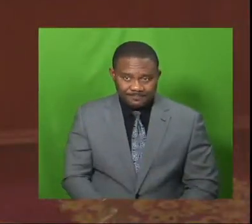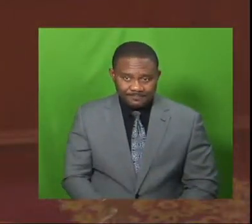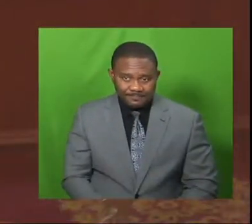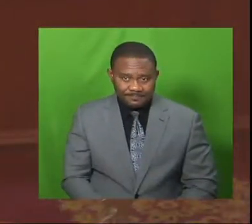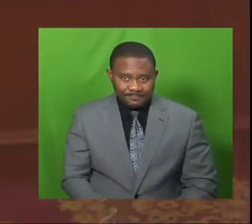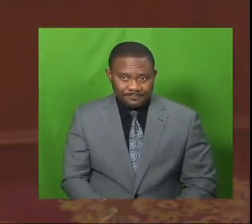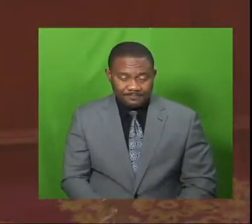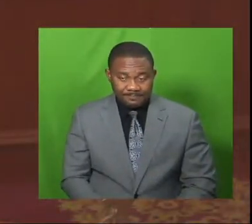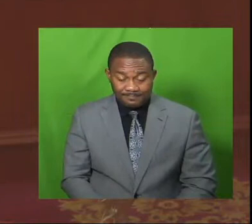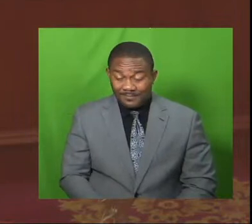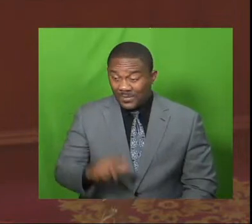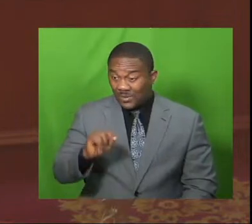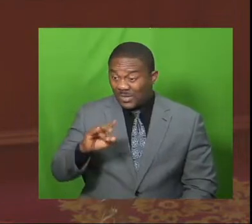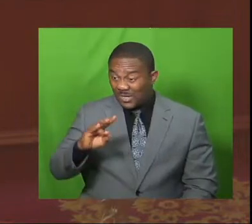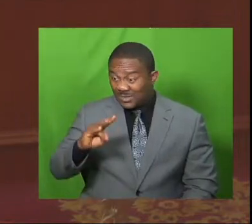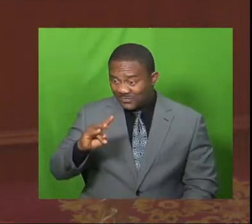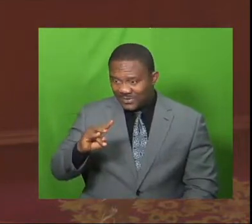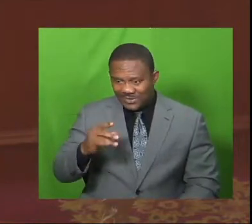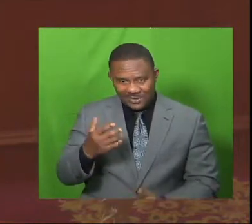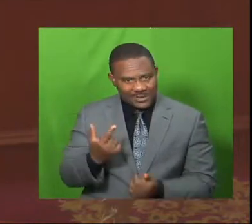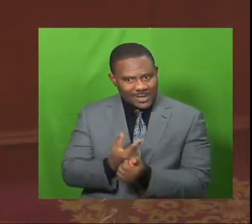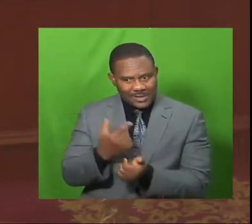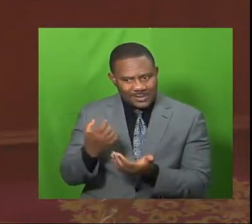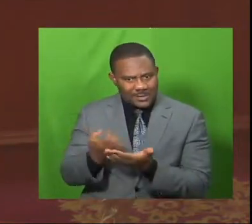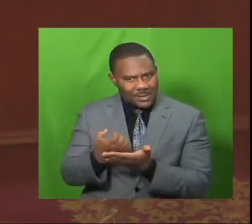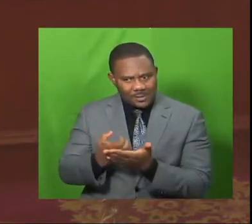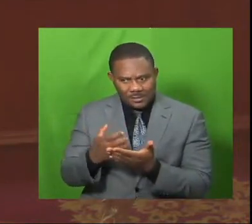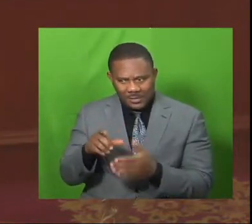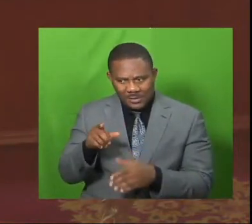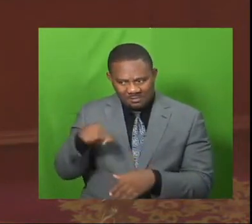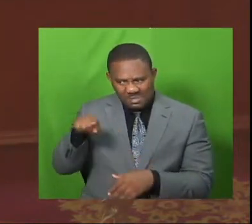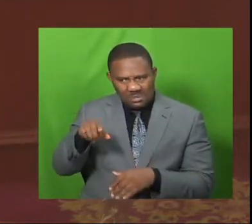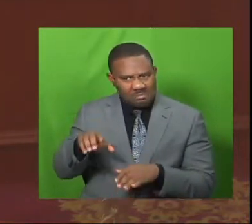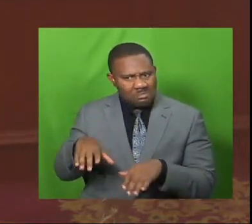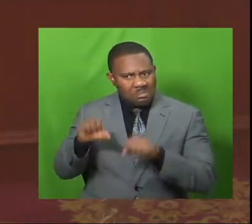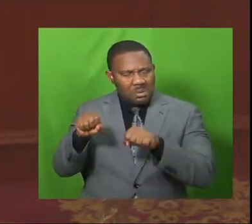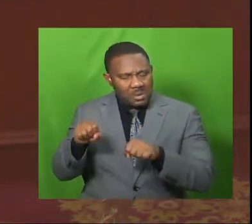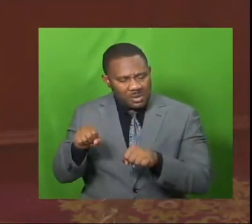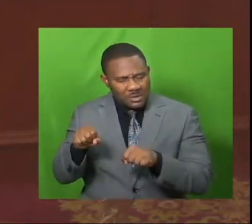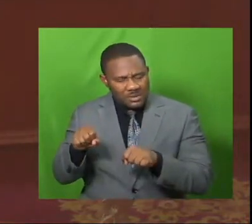inherited in 2017 was such a solid economy that they